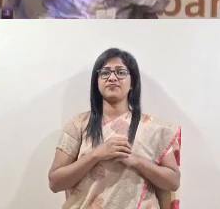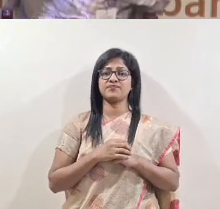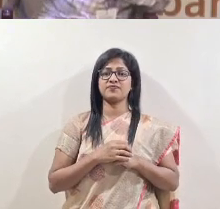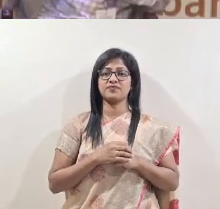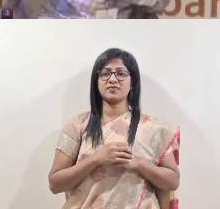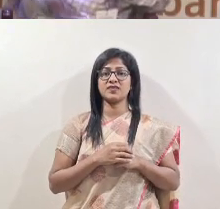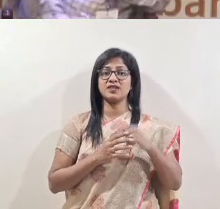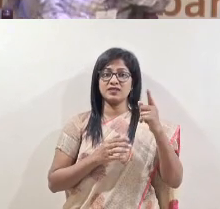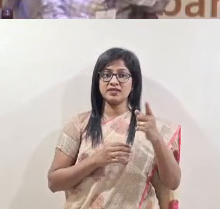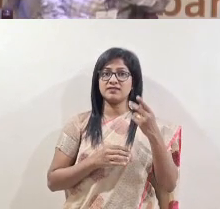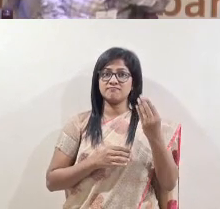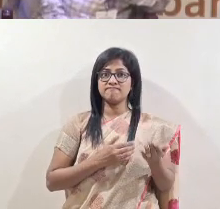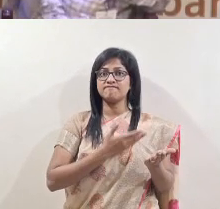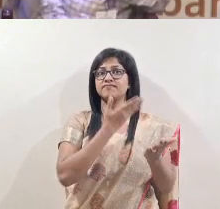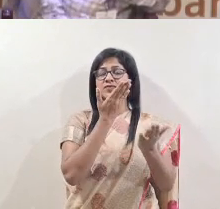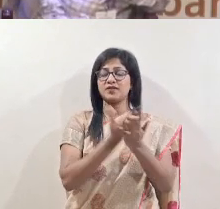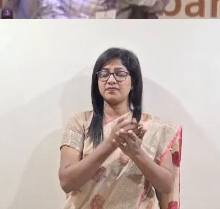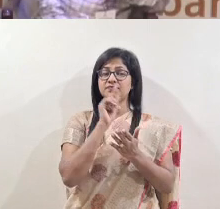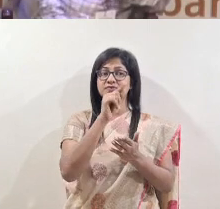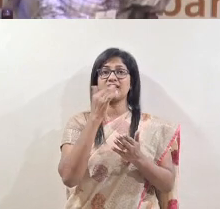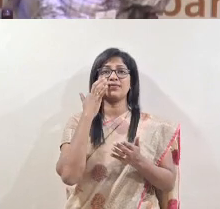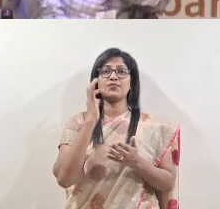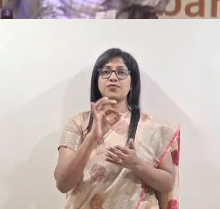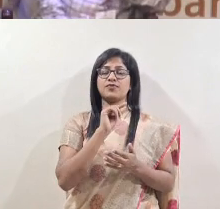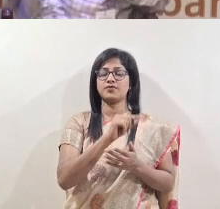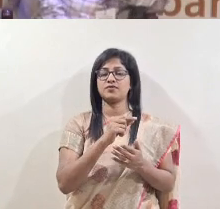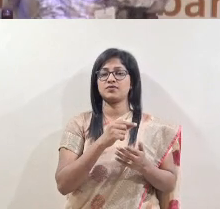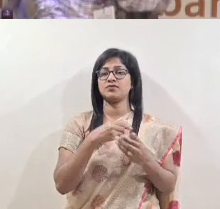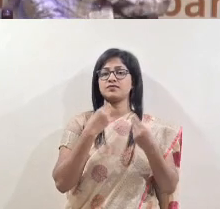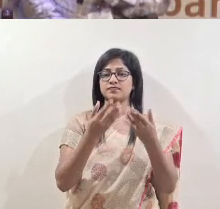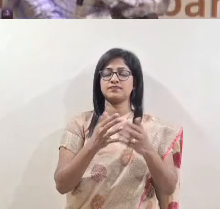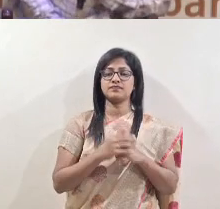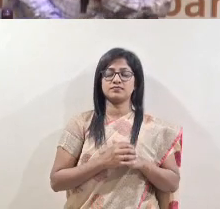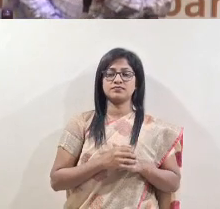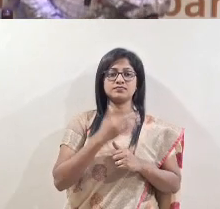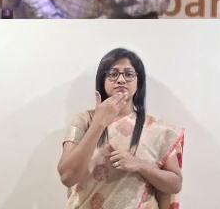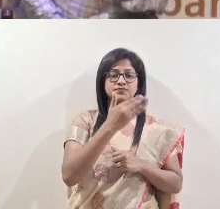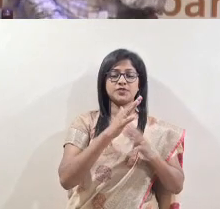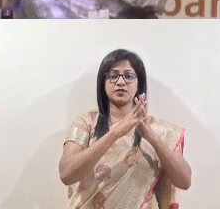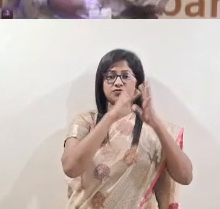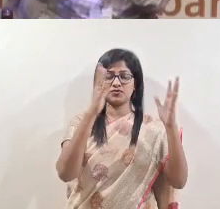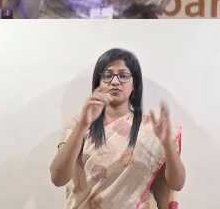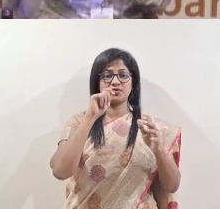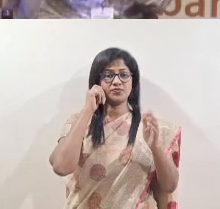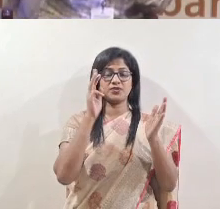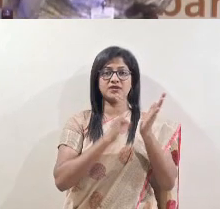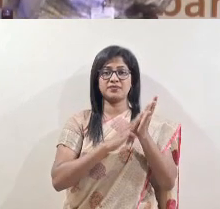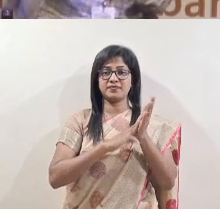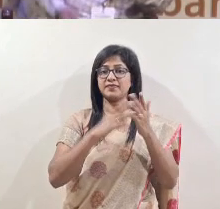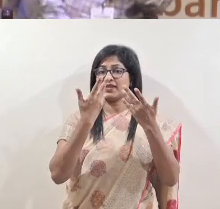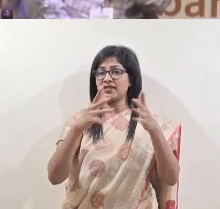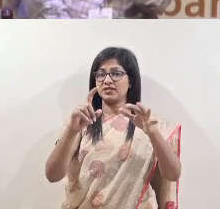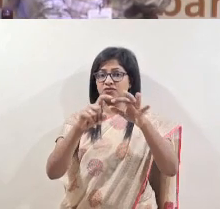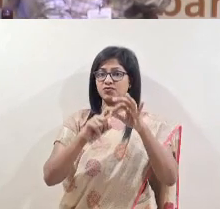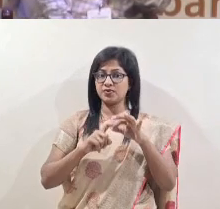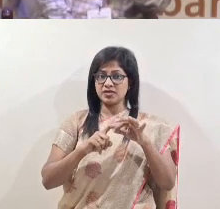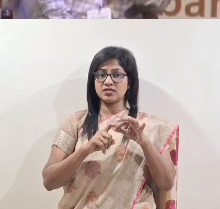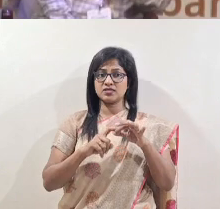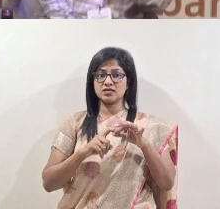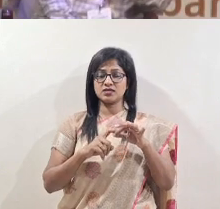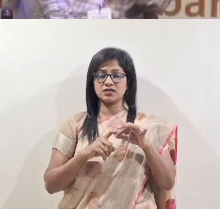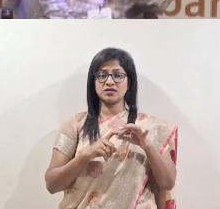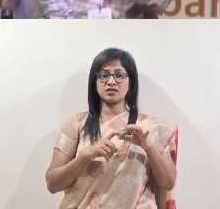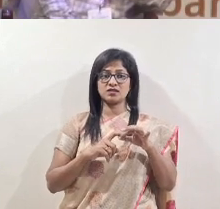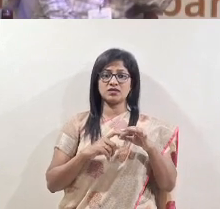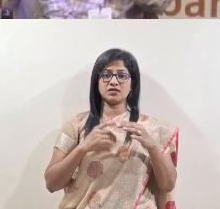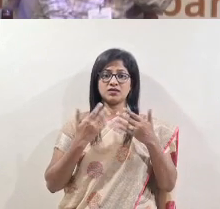this brings out even that also on the forefront. Thank you so much, Mehrab. Any other query, or there